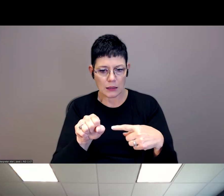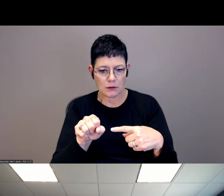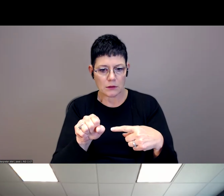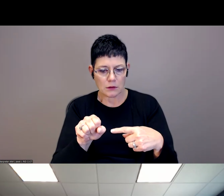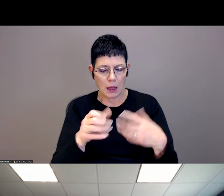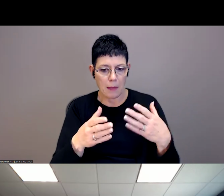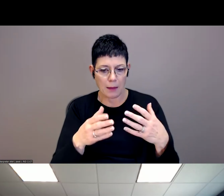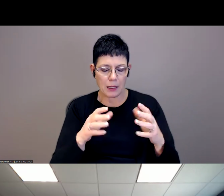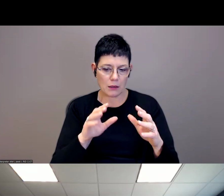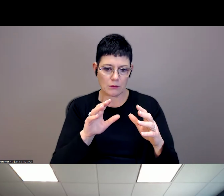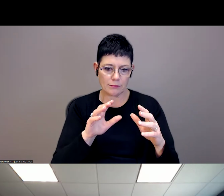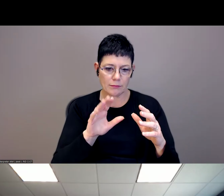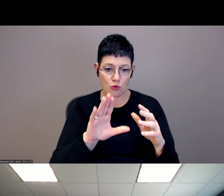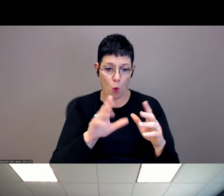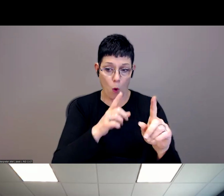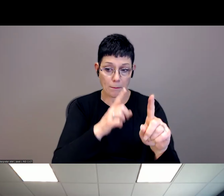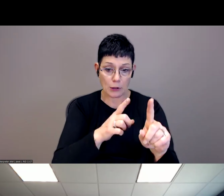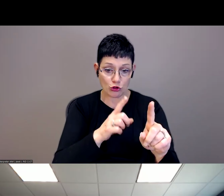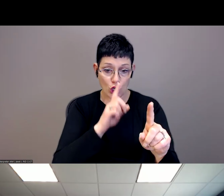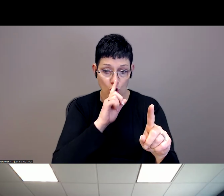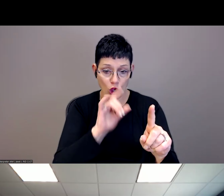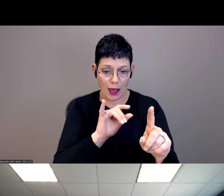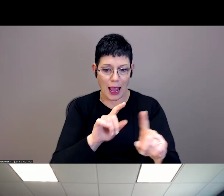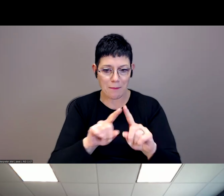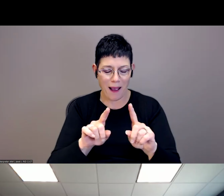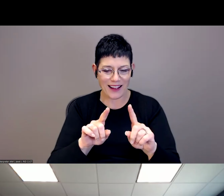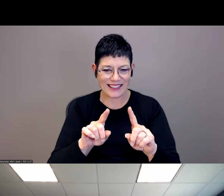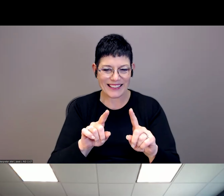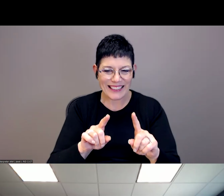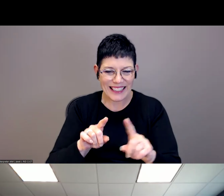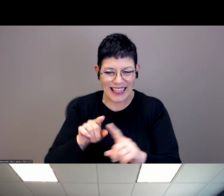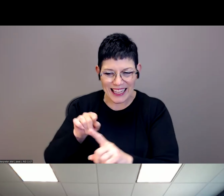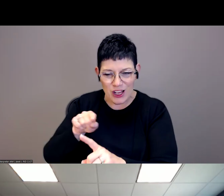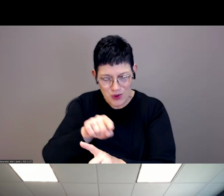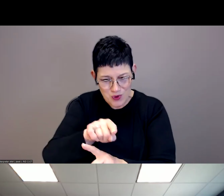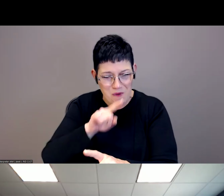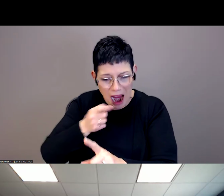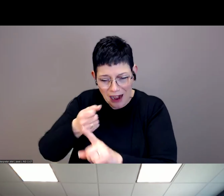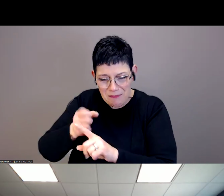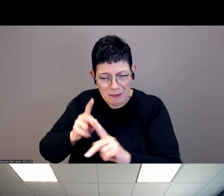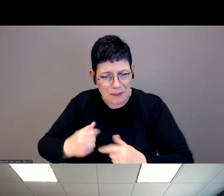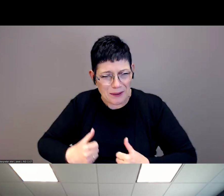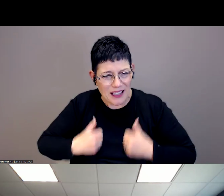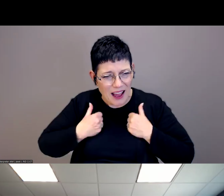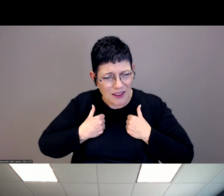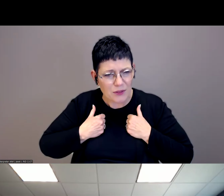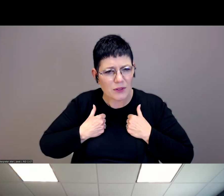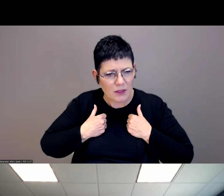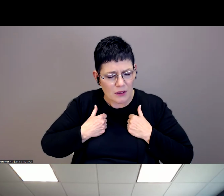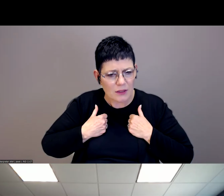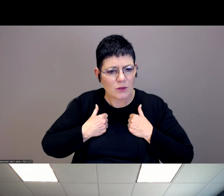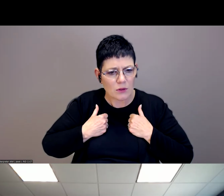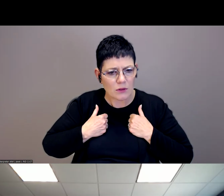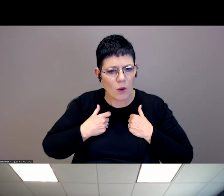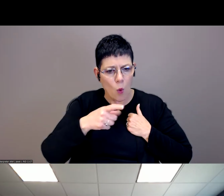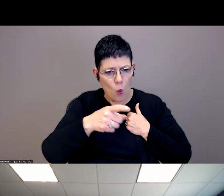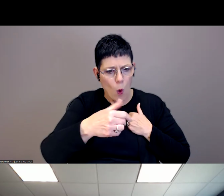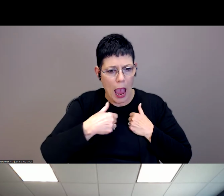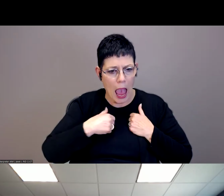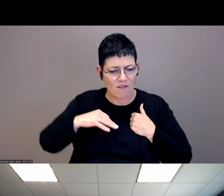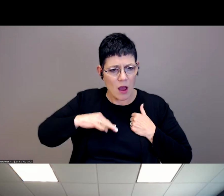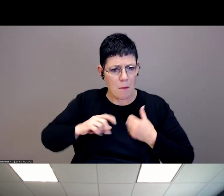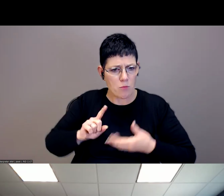your organization's mission, but again, this is somebody's life. So yes, there is a privilege to be able to